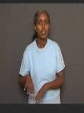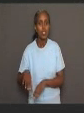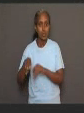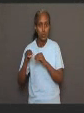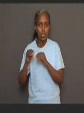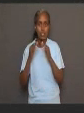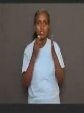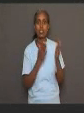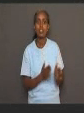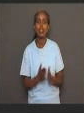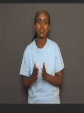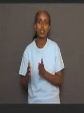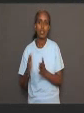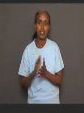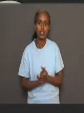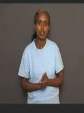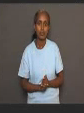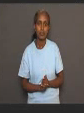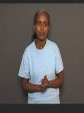Students, let's get ready.